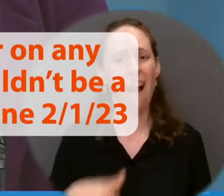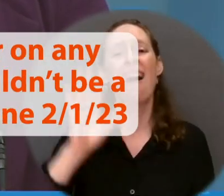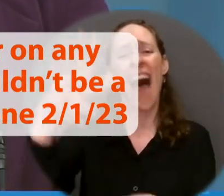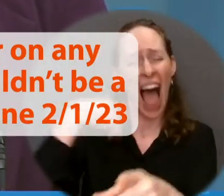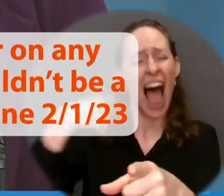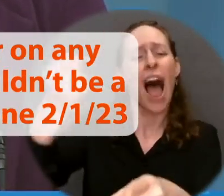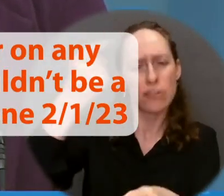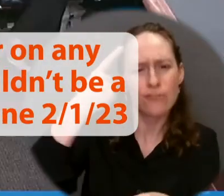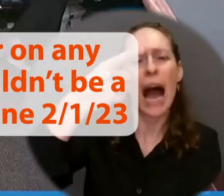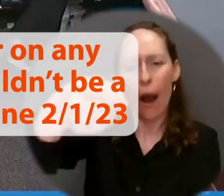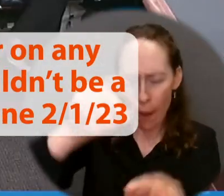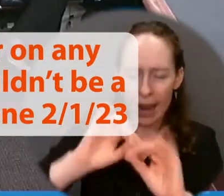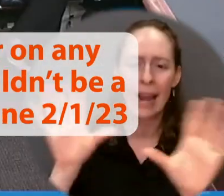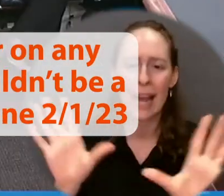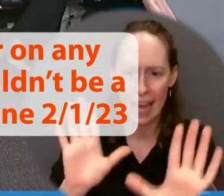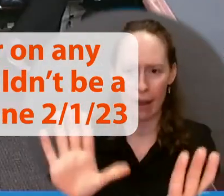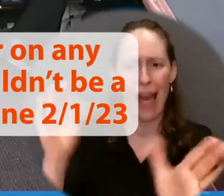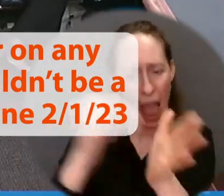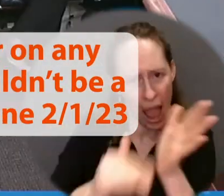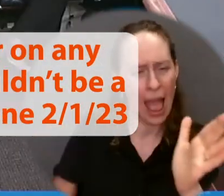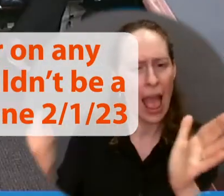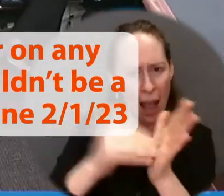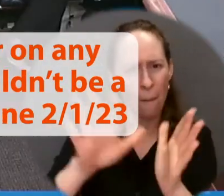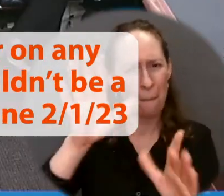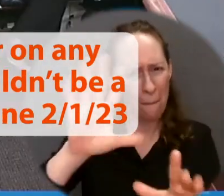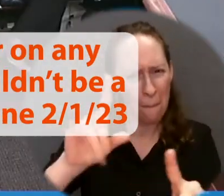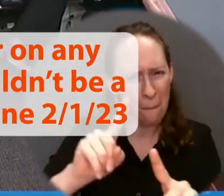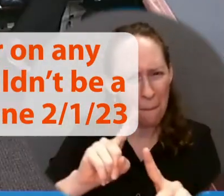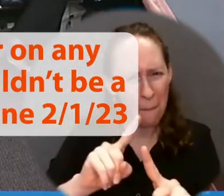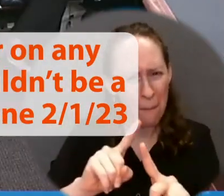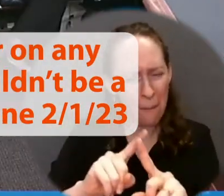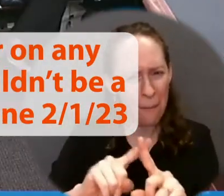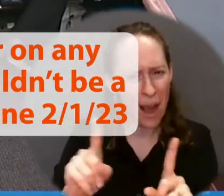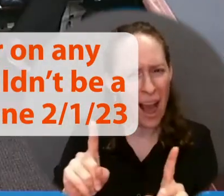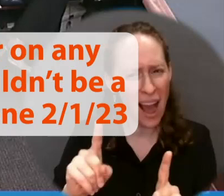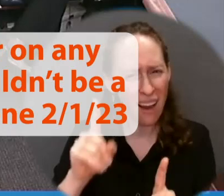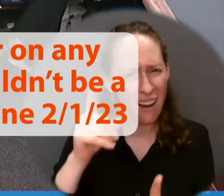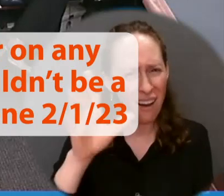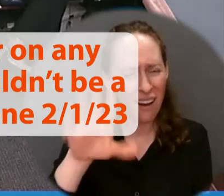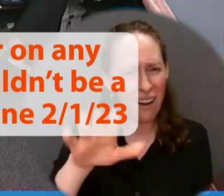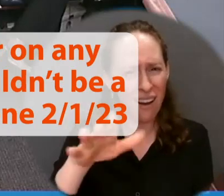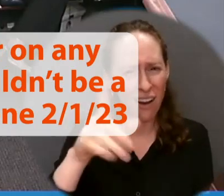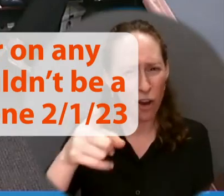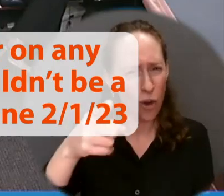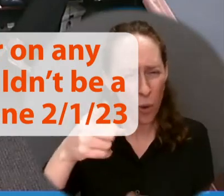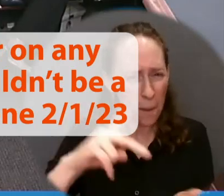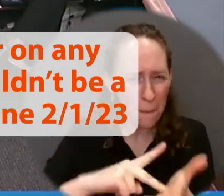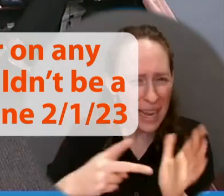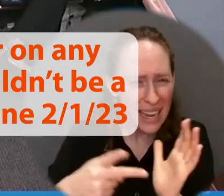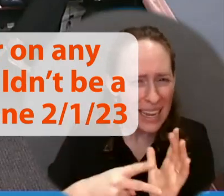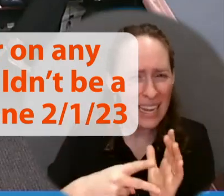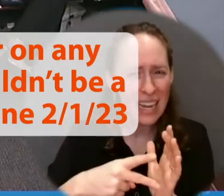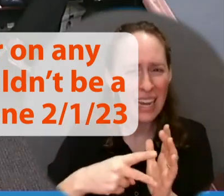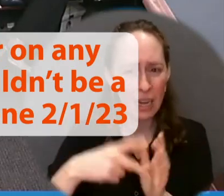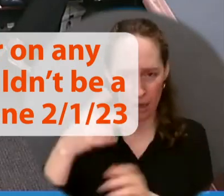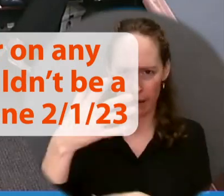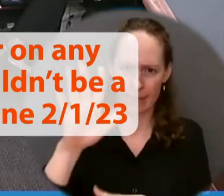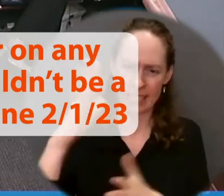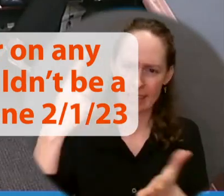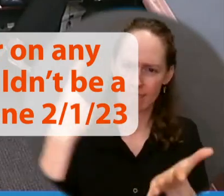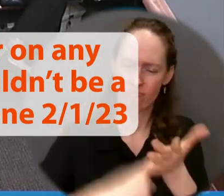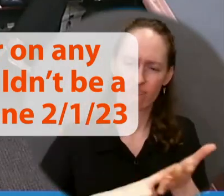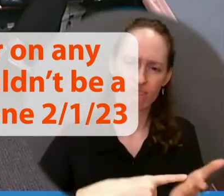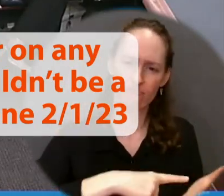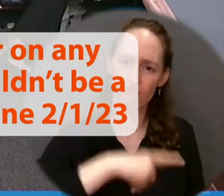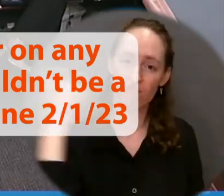understand that. You guys have made that abundantly clear repeatedly. I'm saying, can you close the door on any other alternatives than Congress fulfilling